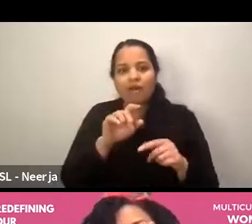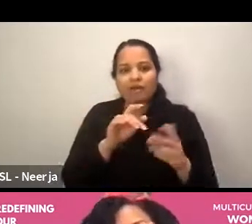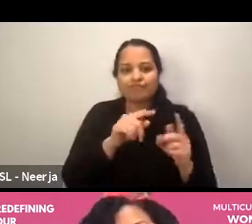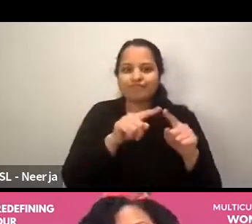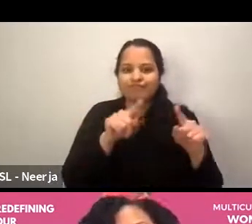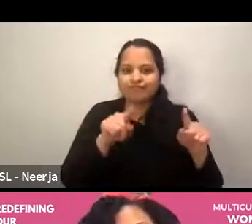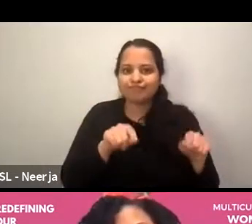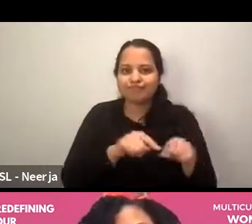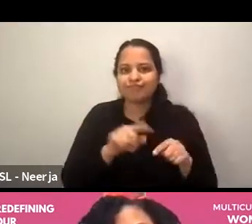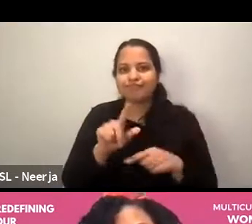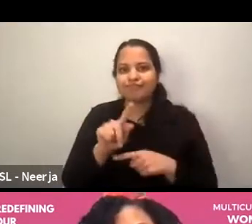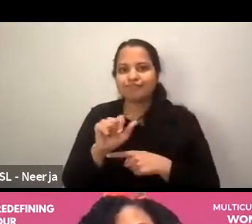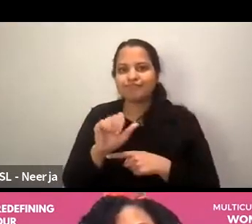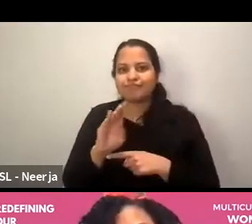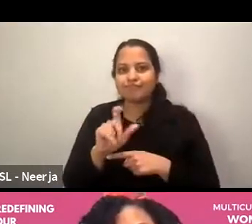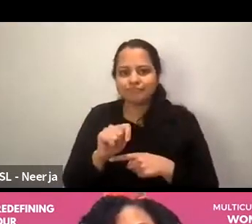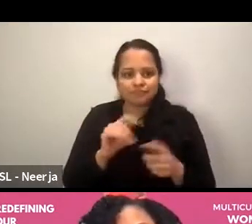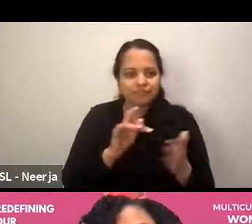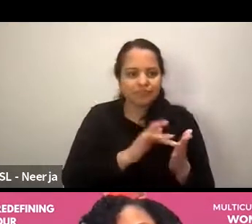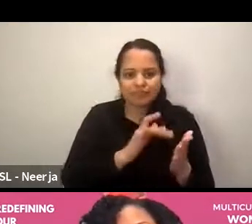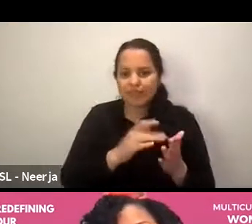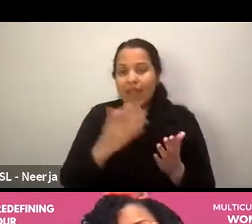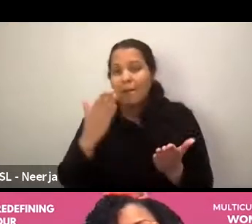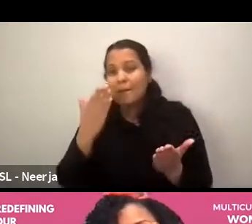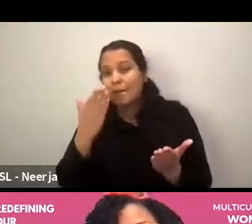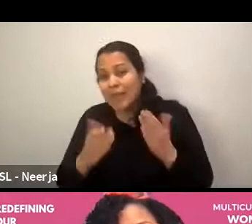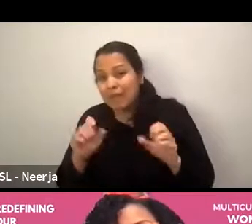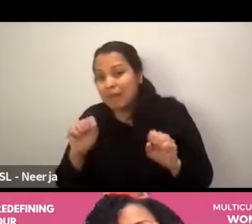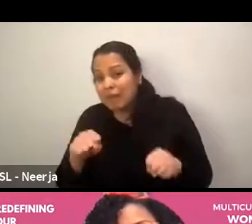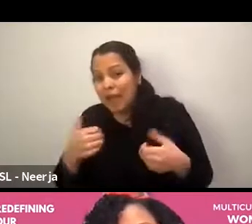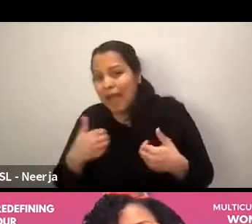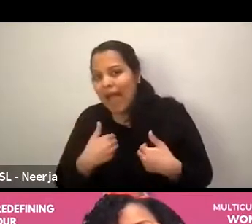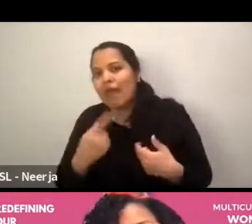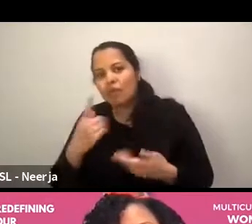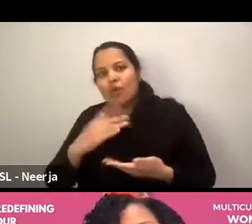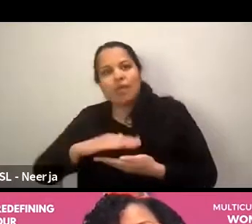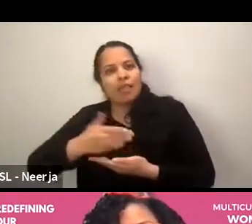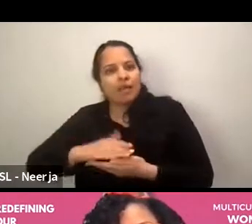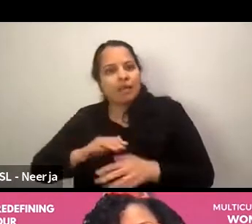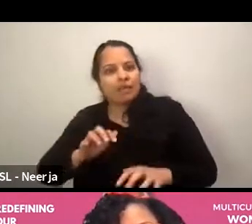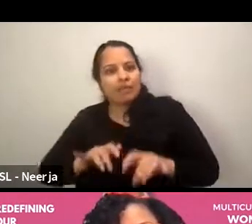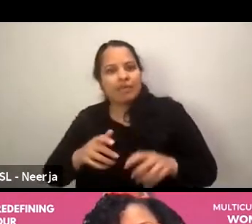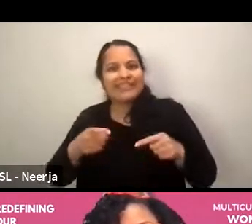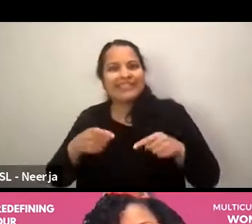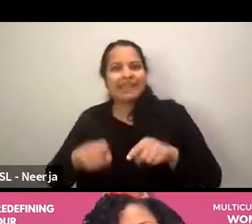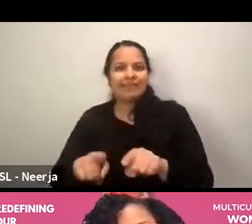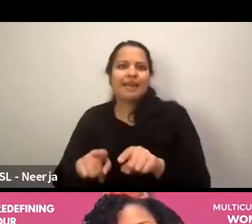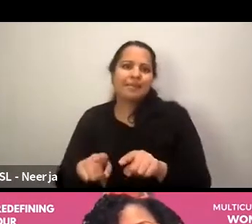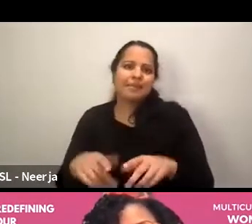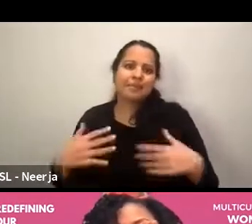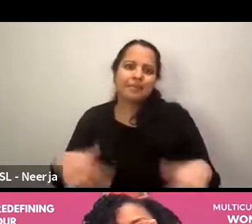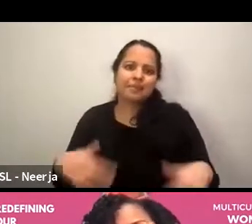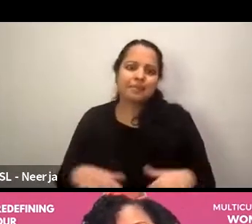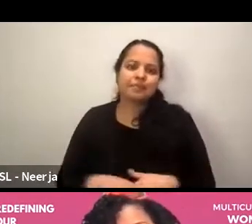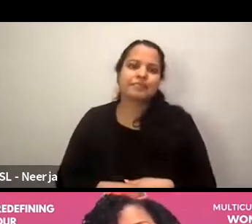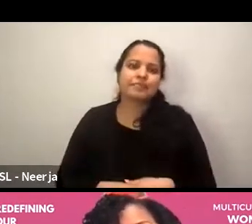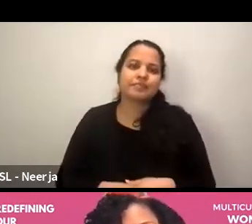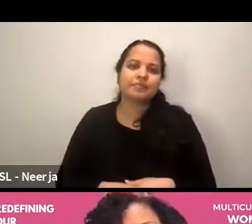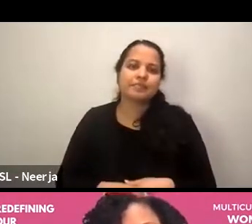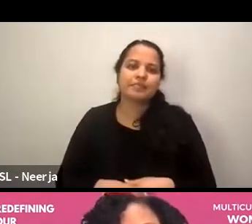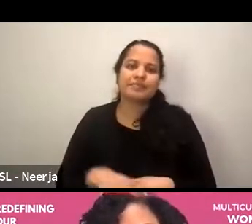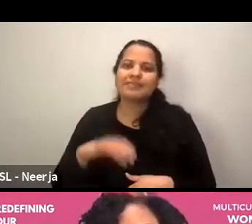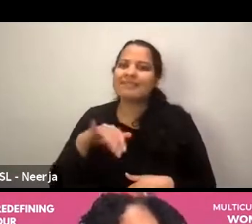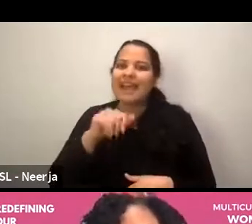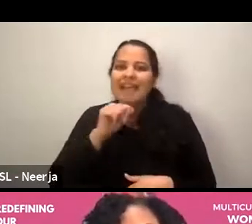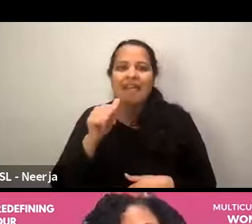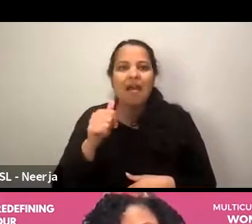house, all happening at the same time. So there's no coincidence that there has been a 400% increase